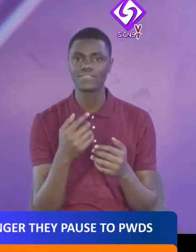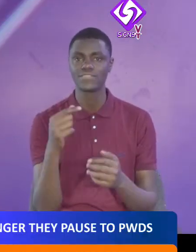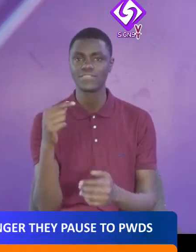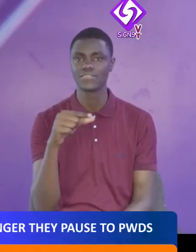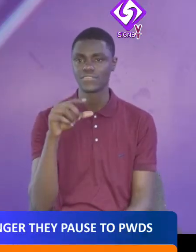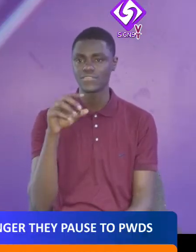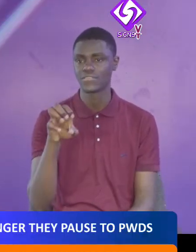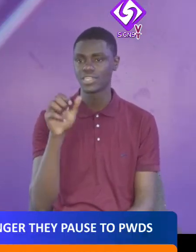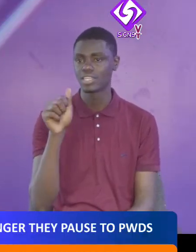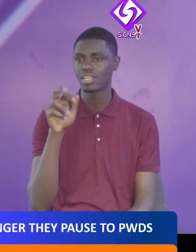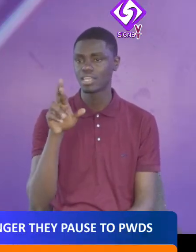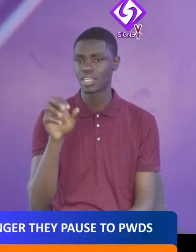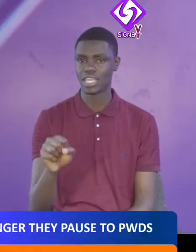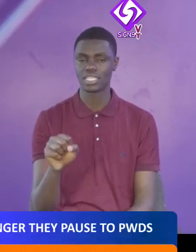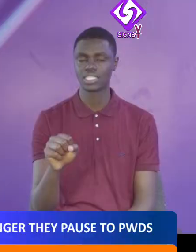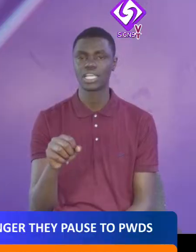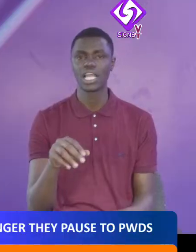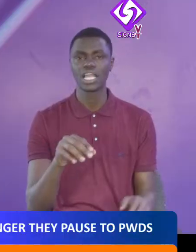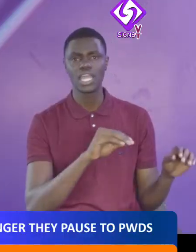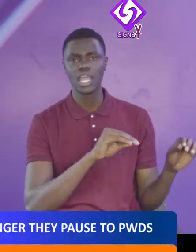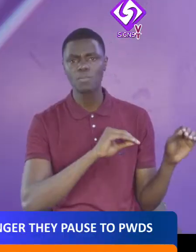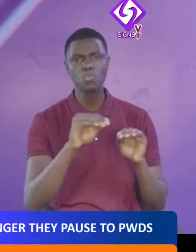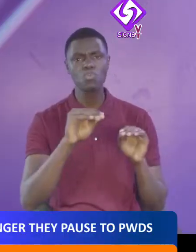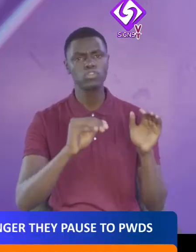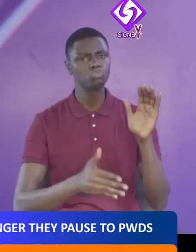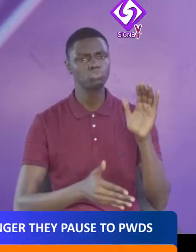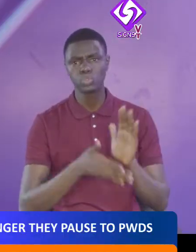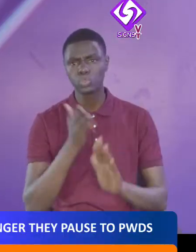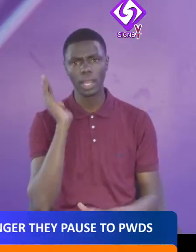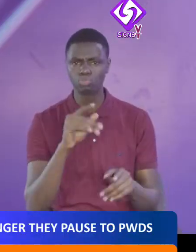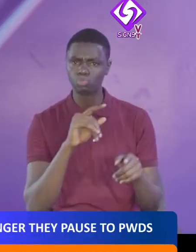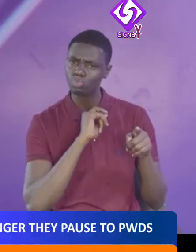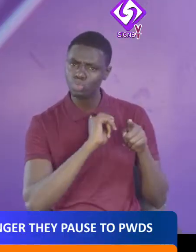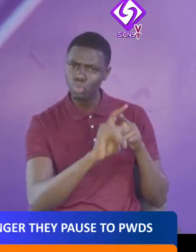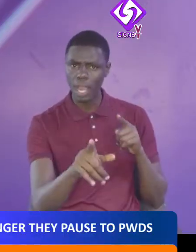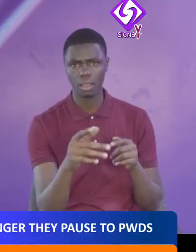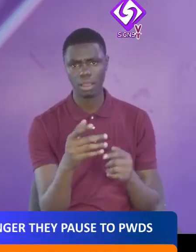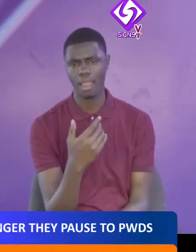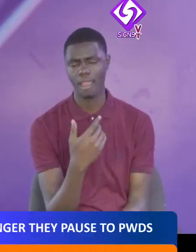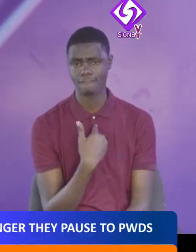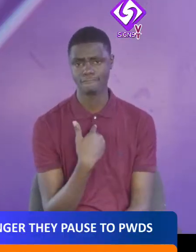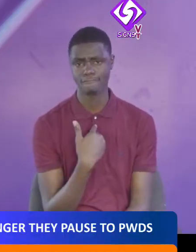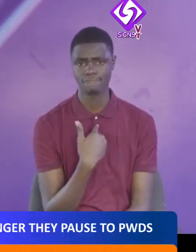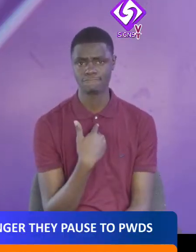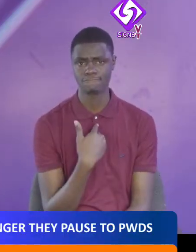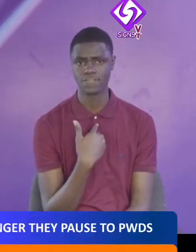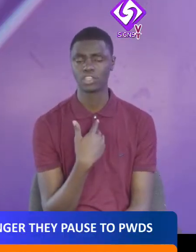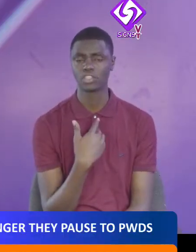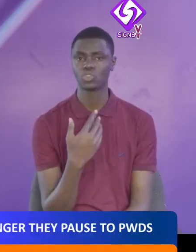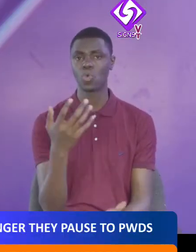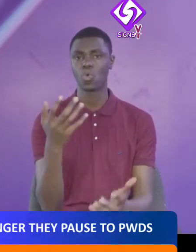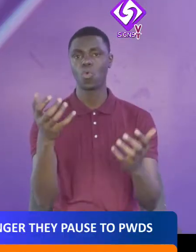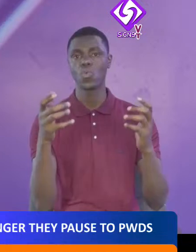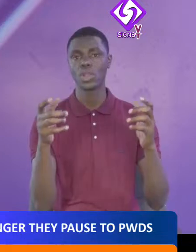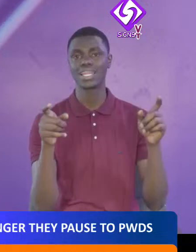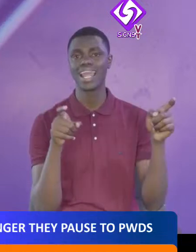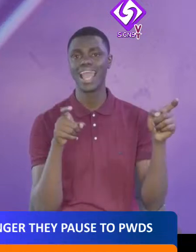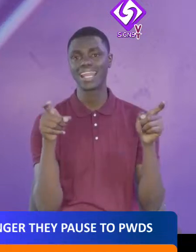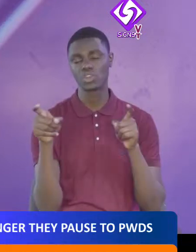tend to move at a very high speed. Yeah. So we only need regulations. We only